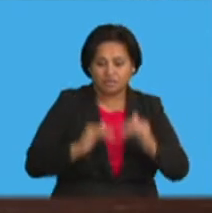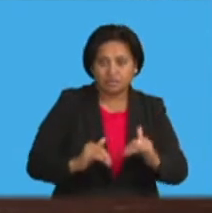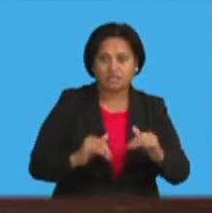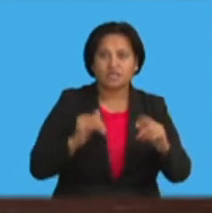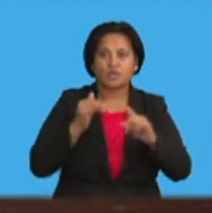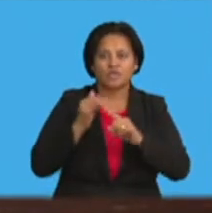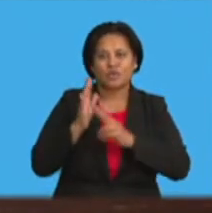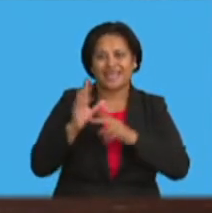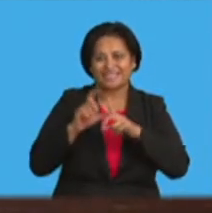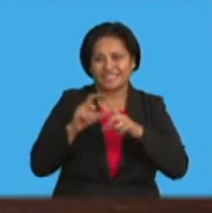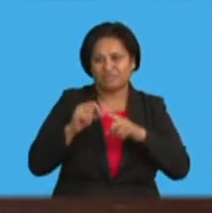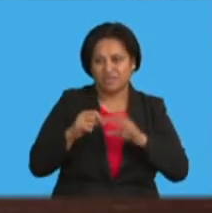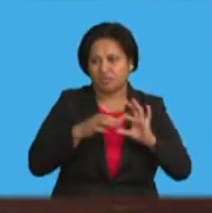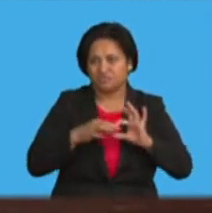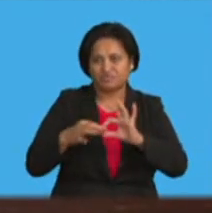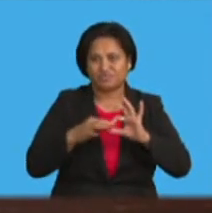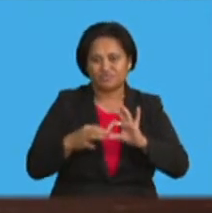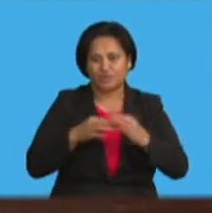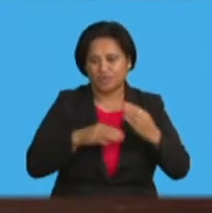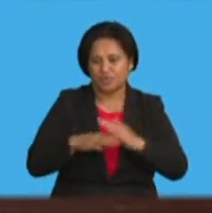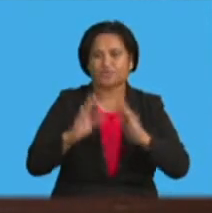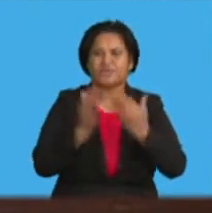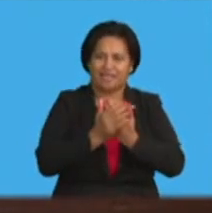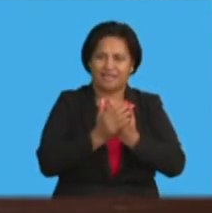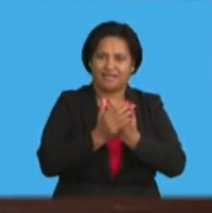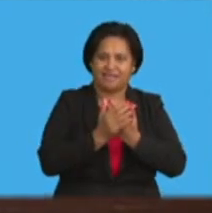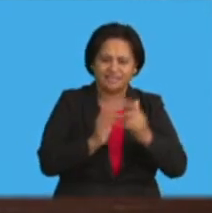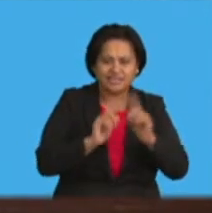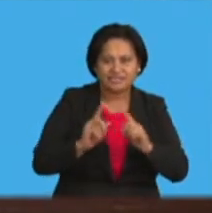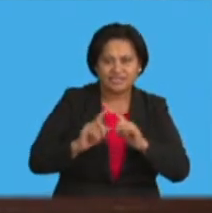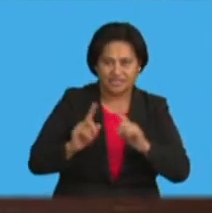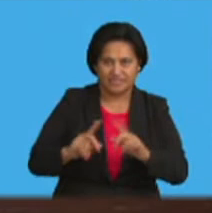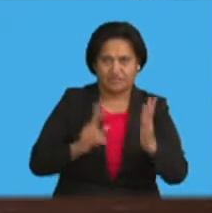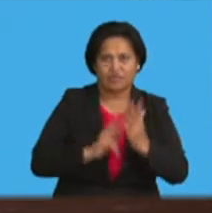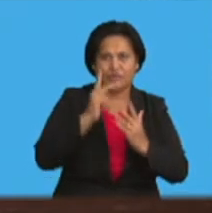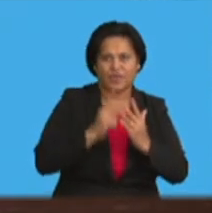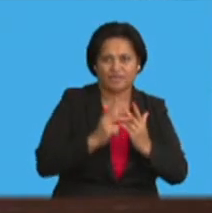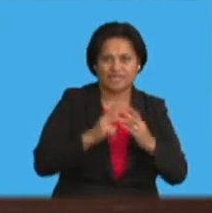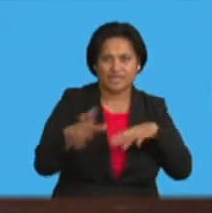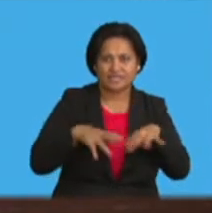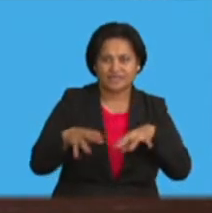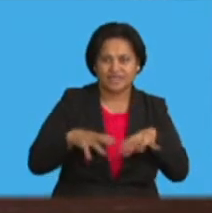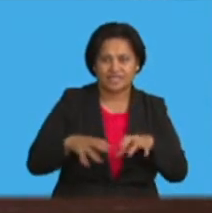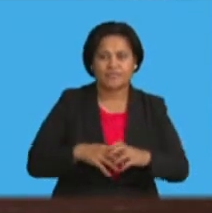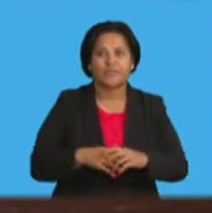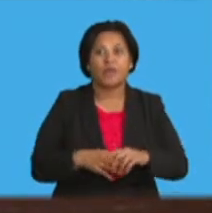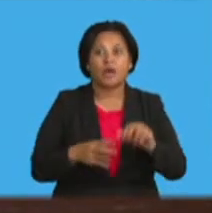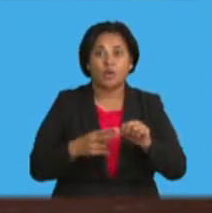relevant organizations on ending violence against women and children. Also, Madam Speaker,